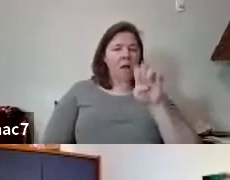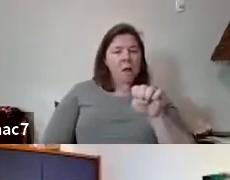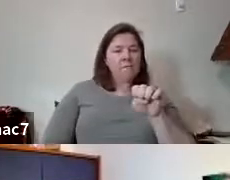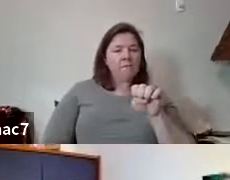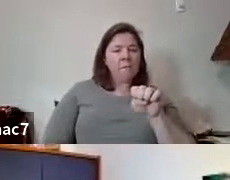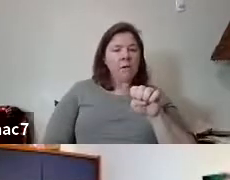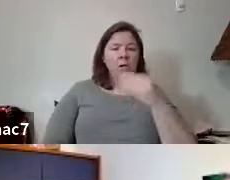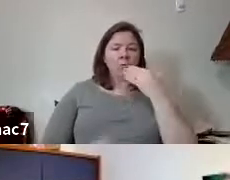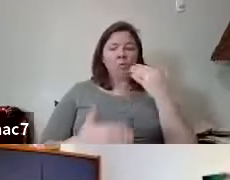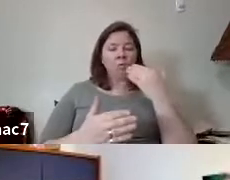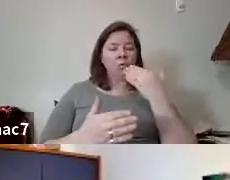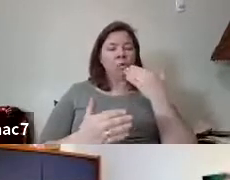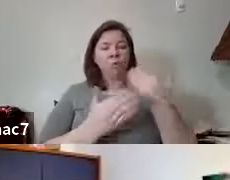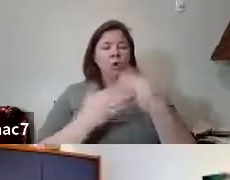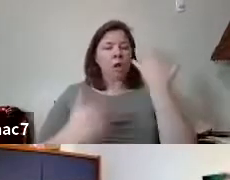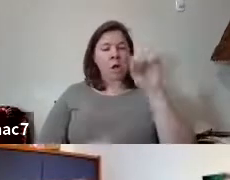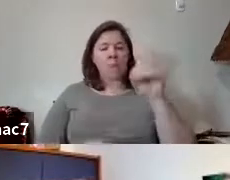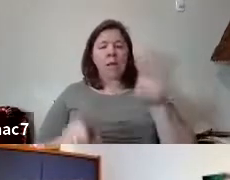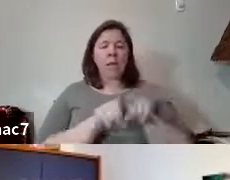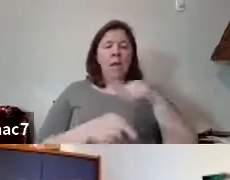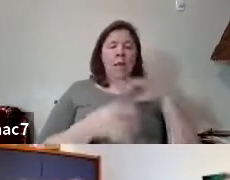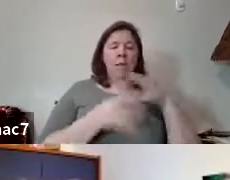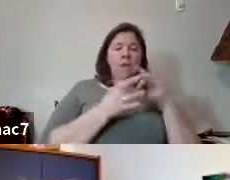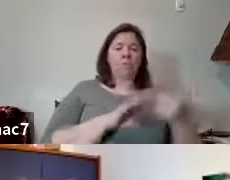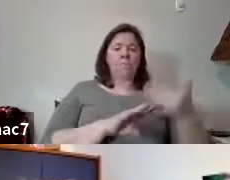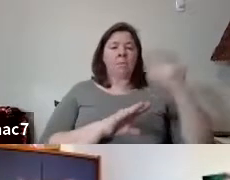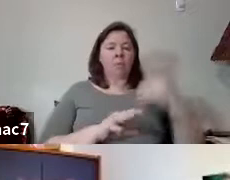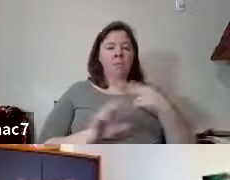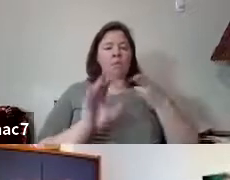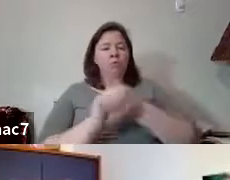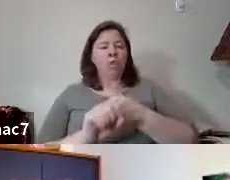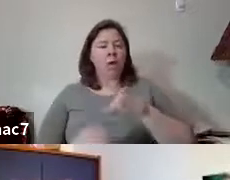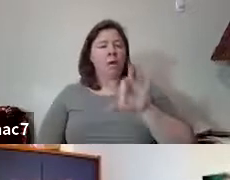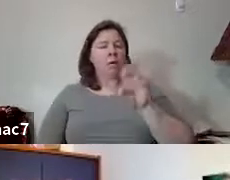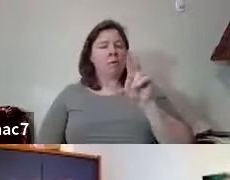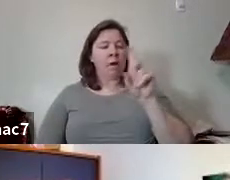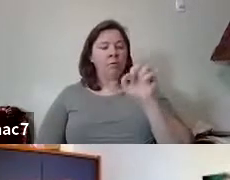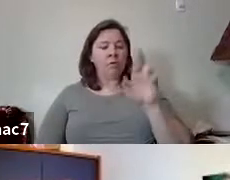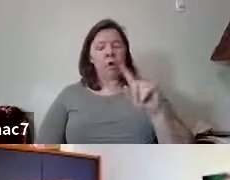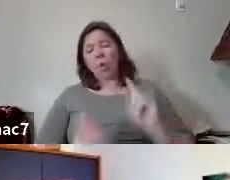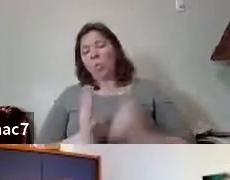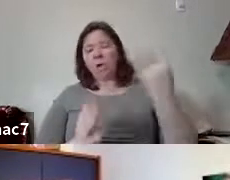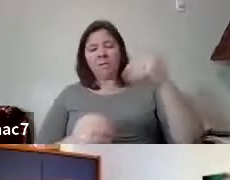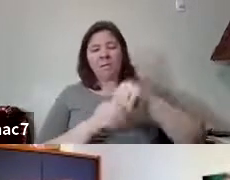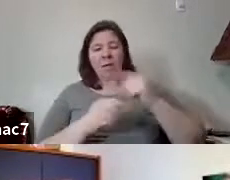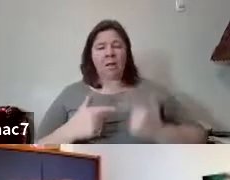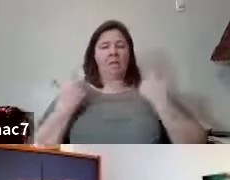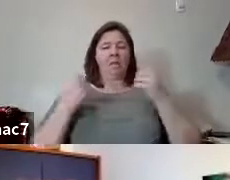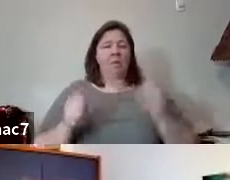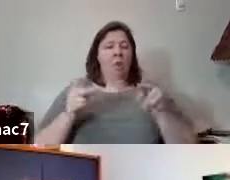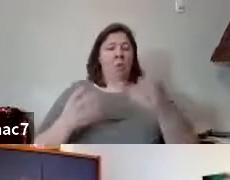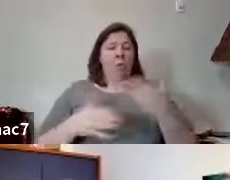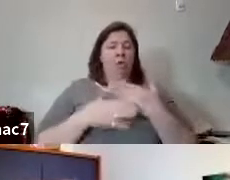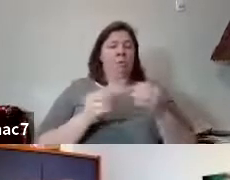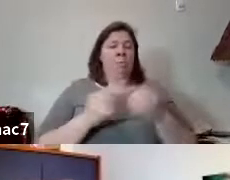great company, like I mentioned before, I've joined as a founder, once in a lifetime opportunity. I'd love to share more